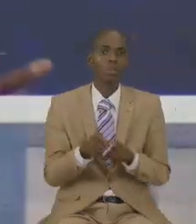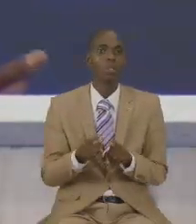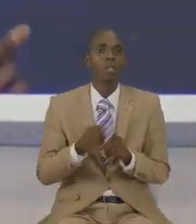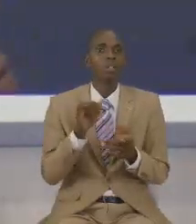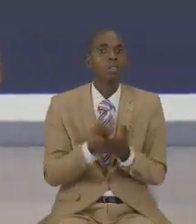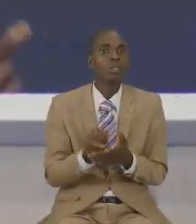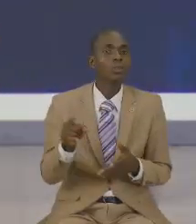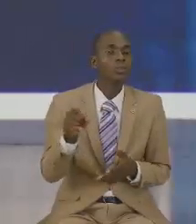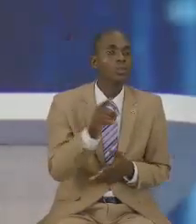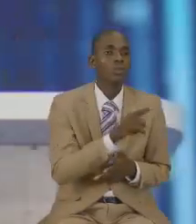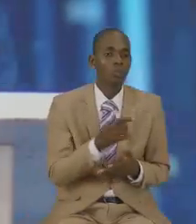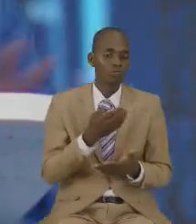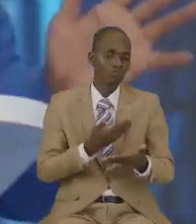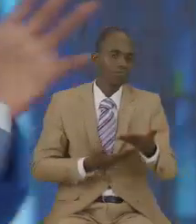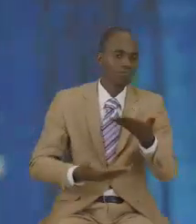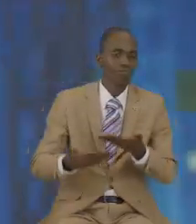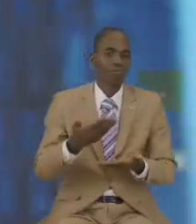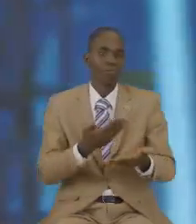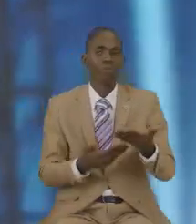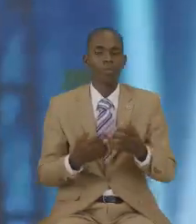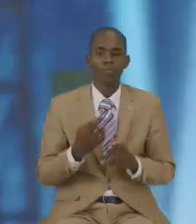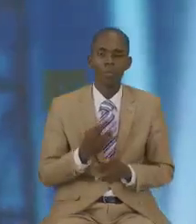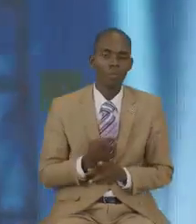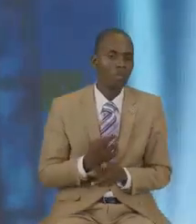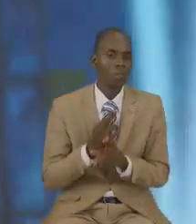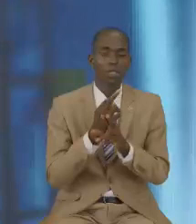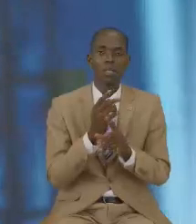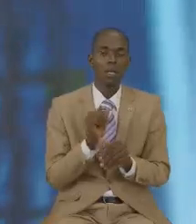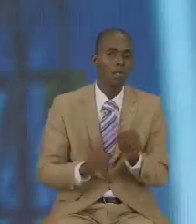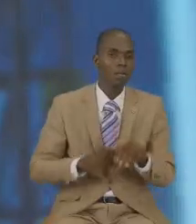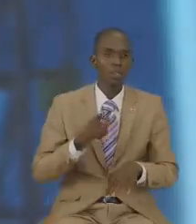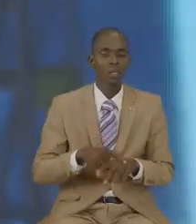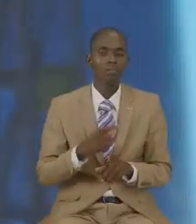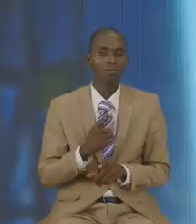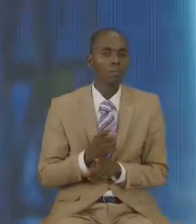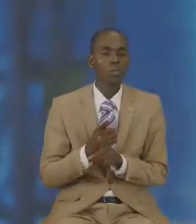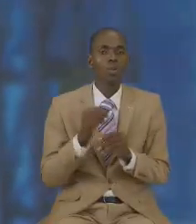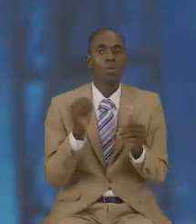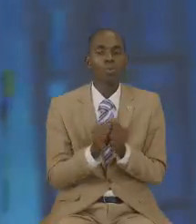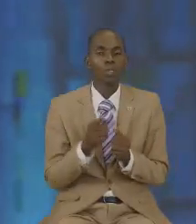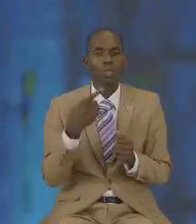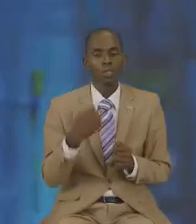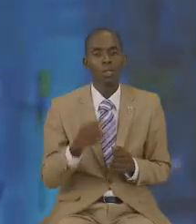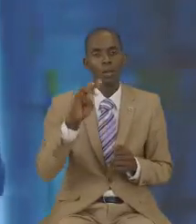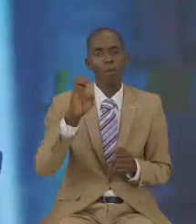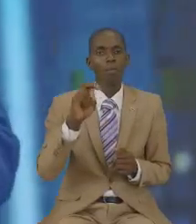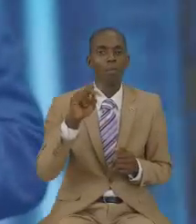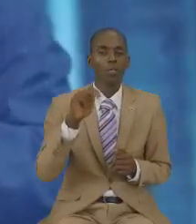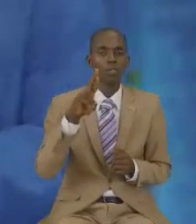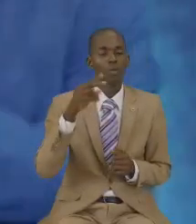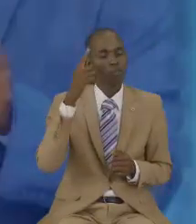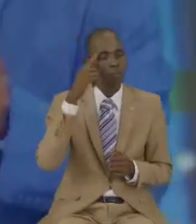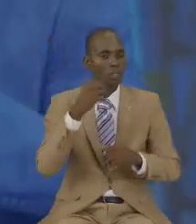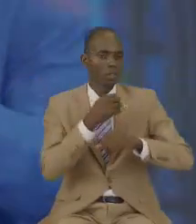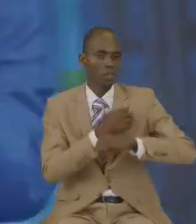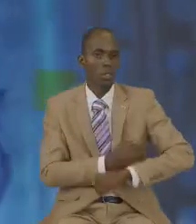you interact regularly with mentors for a guided goal. T